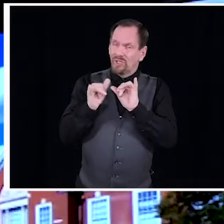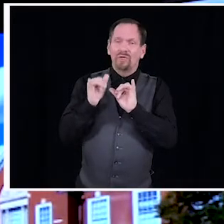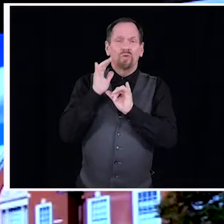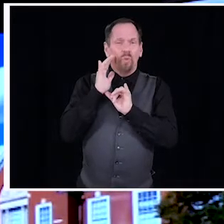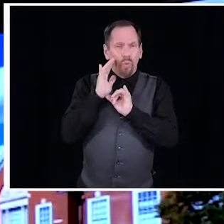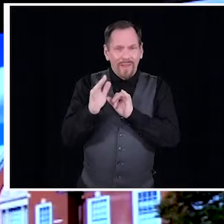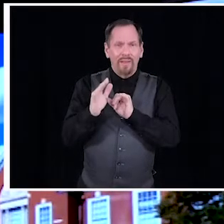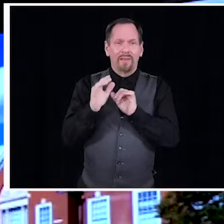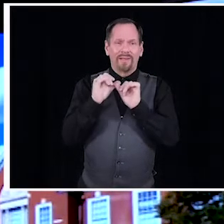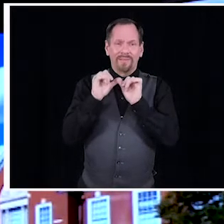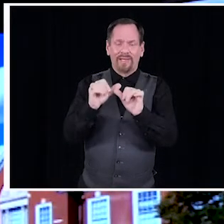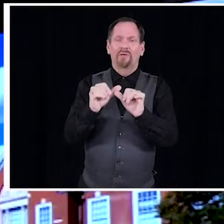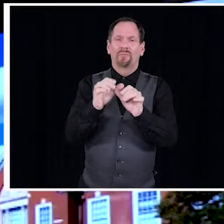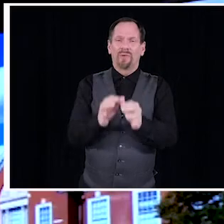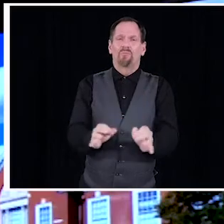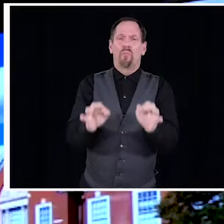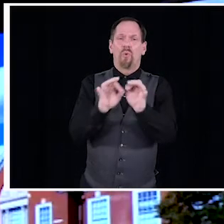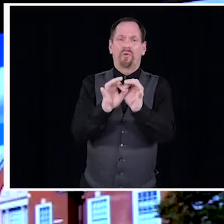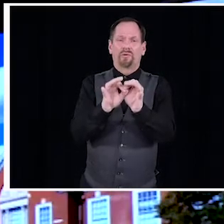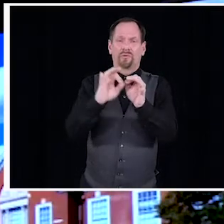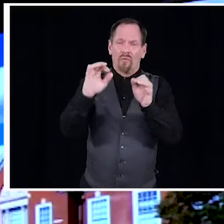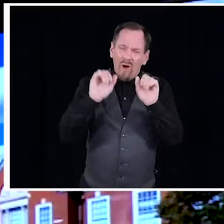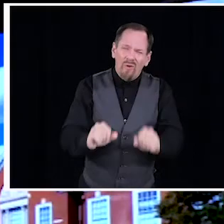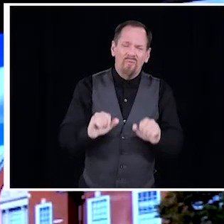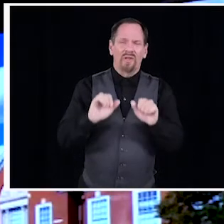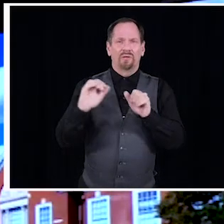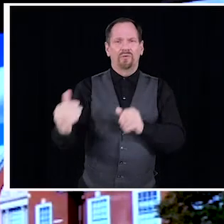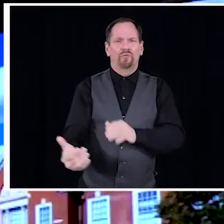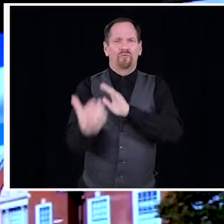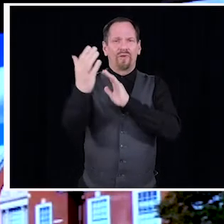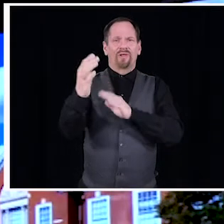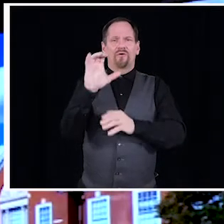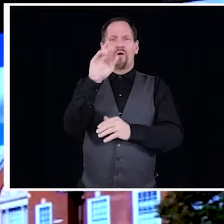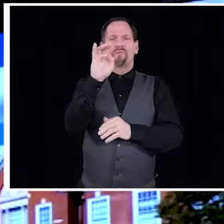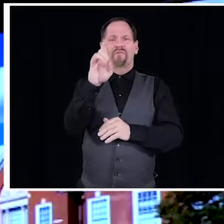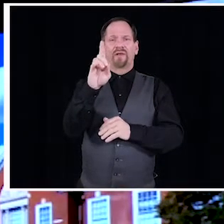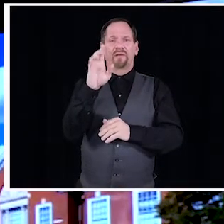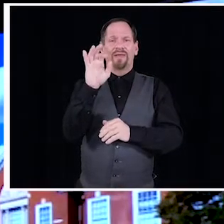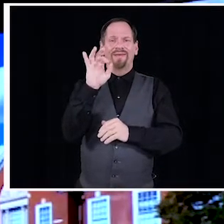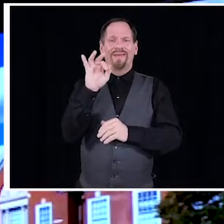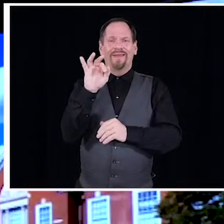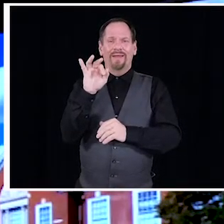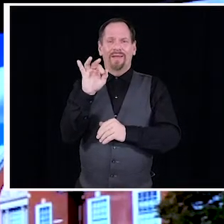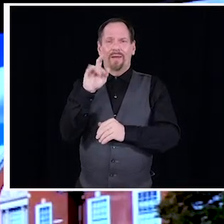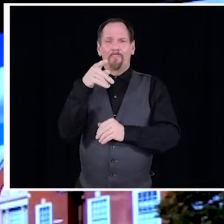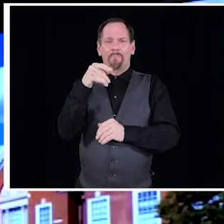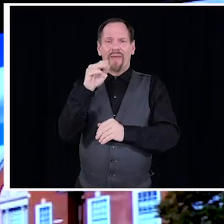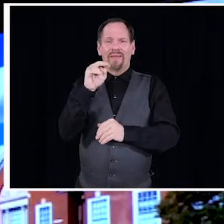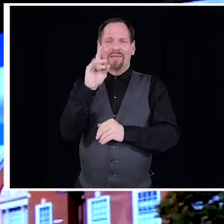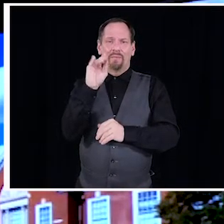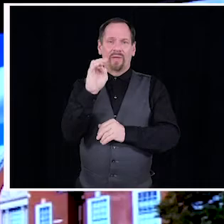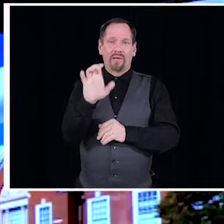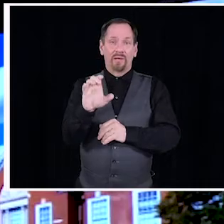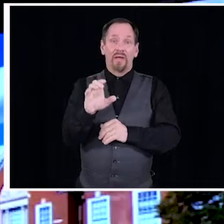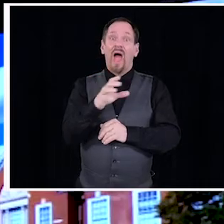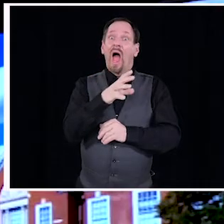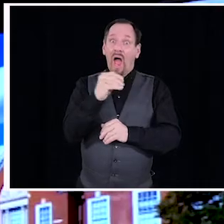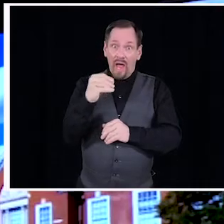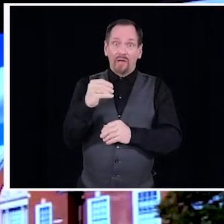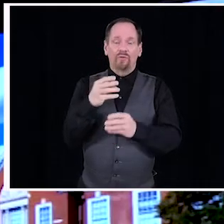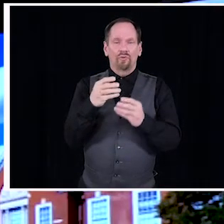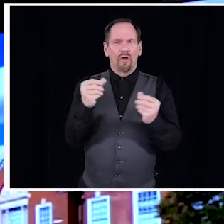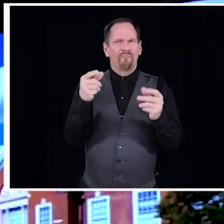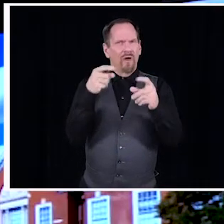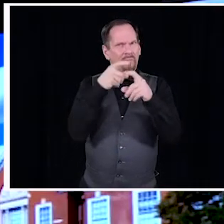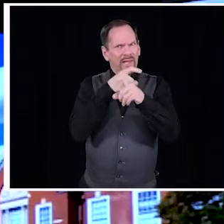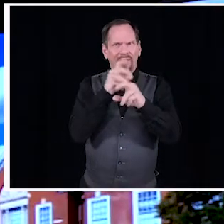be central to our ability to address the COVID-19 pandemic and to solving complex and far-reaching associated